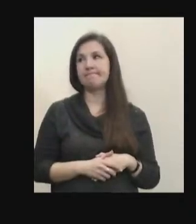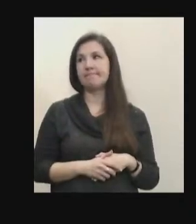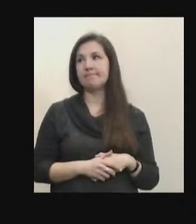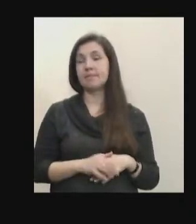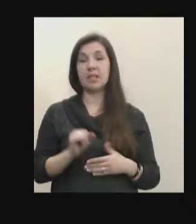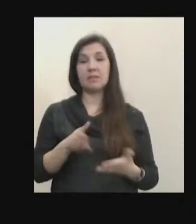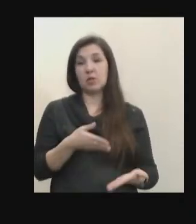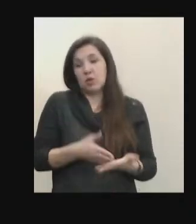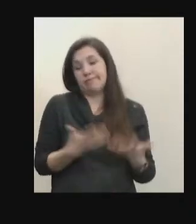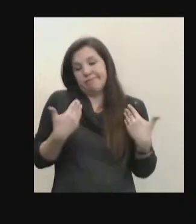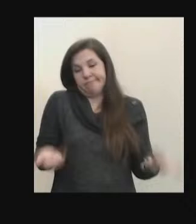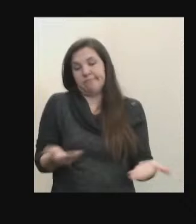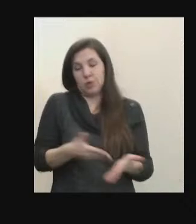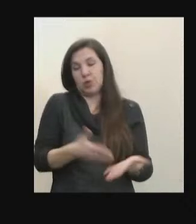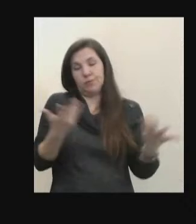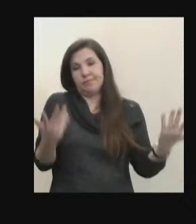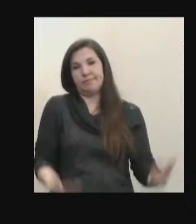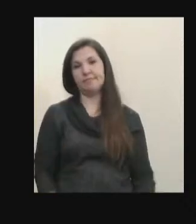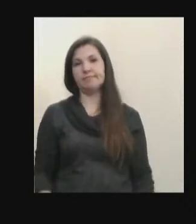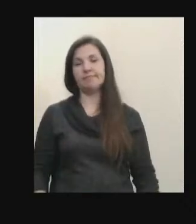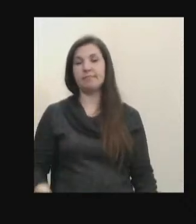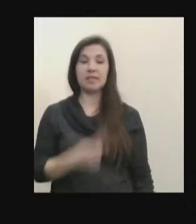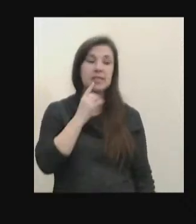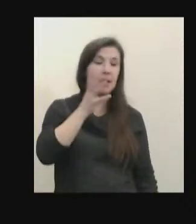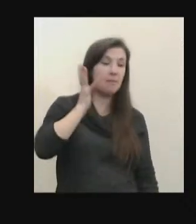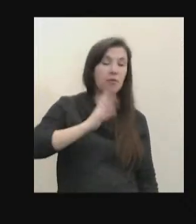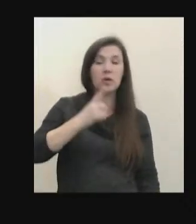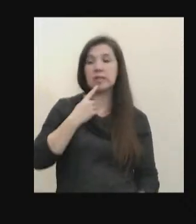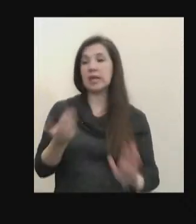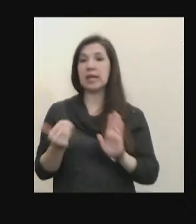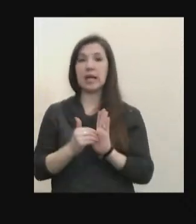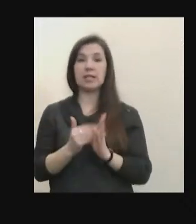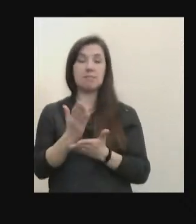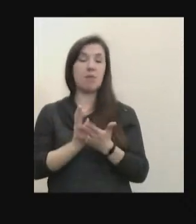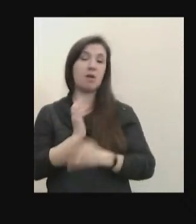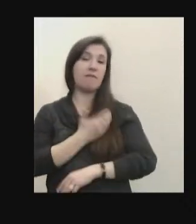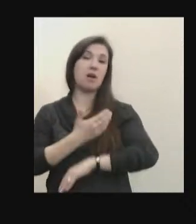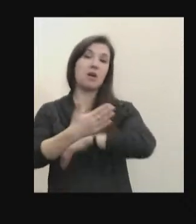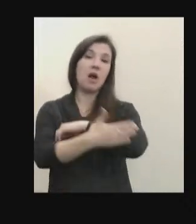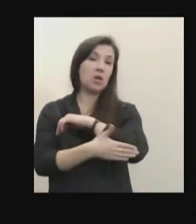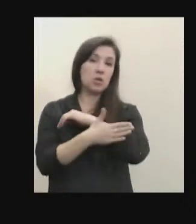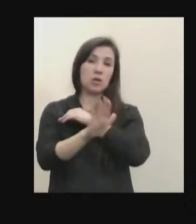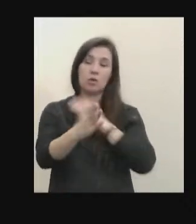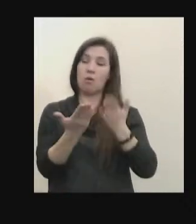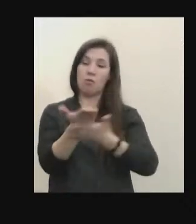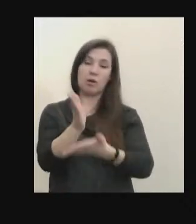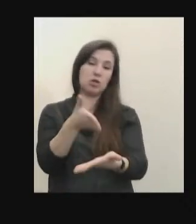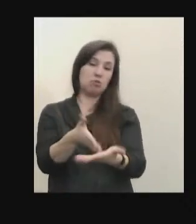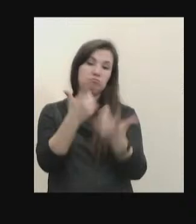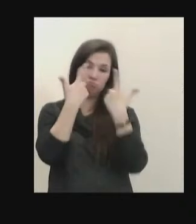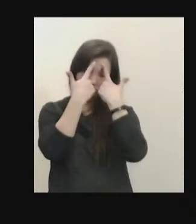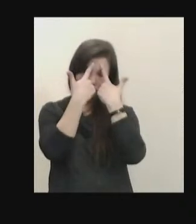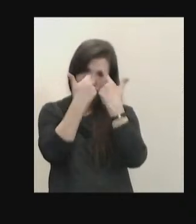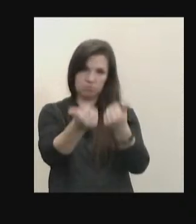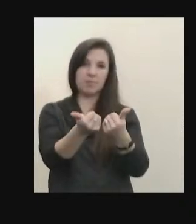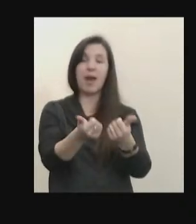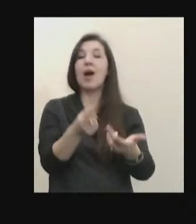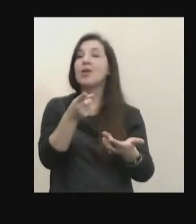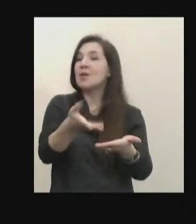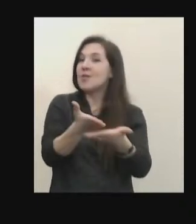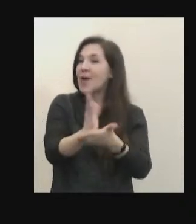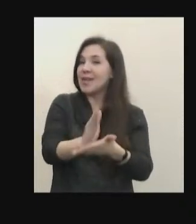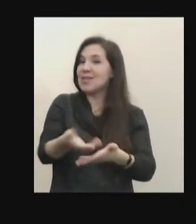sued. I've said it before, I'll say it again. It's part of our country. You have the right to sue someone, and you also have the right to lose a lawsuit in